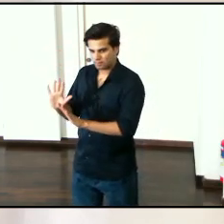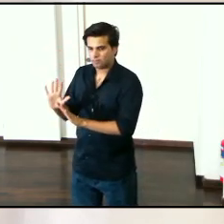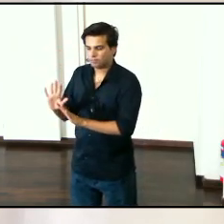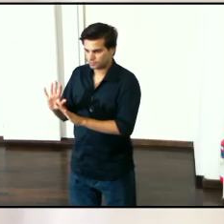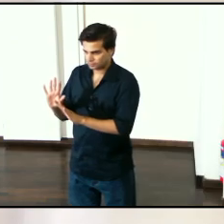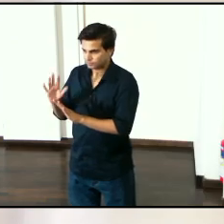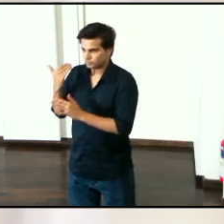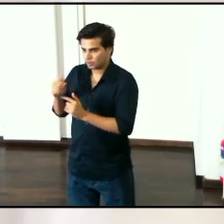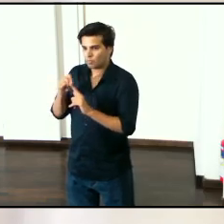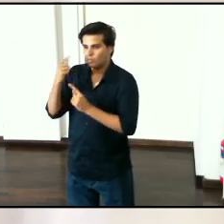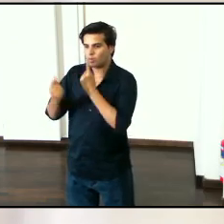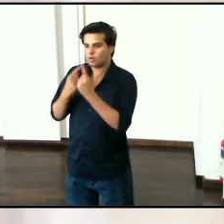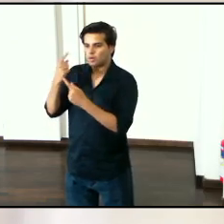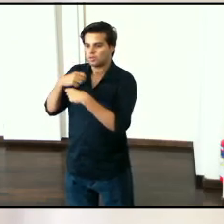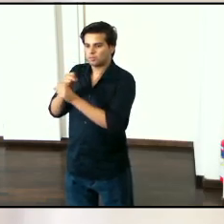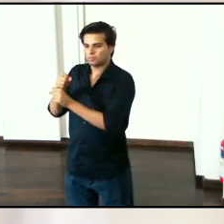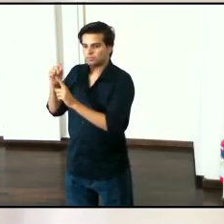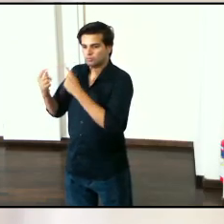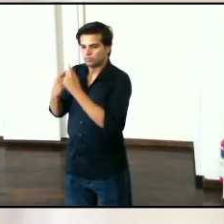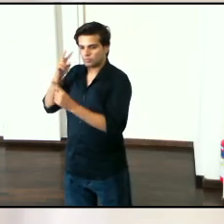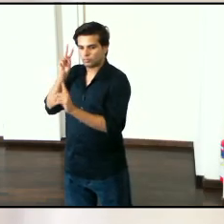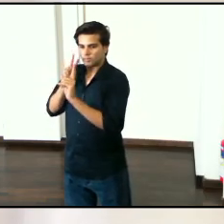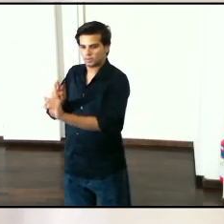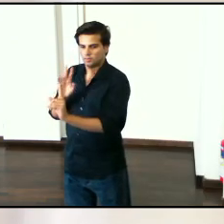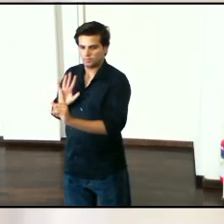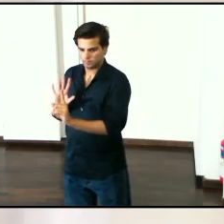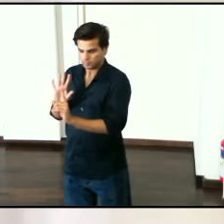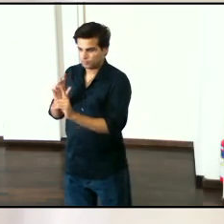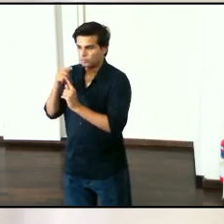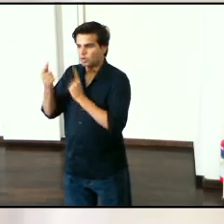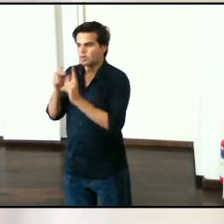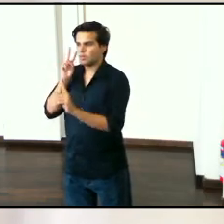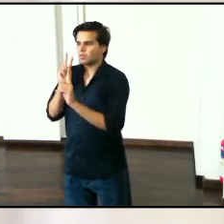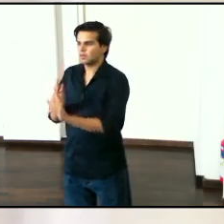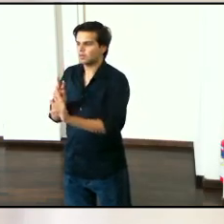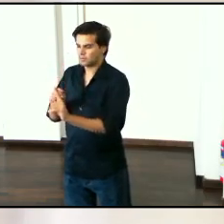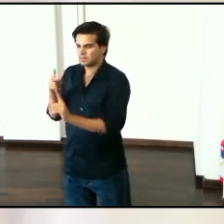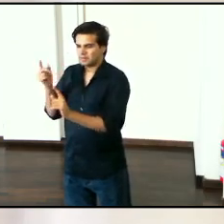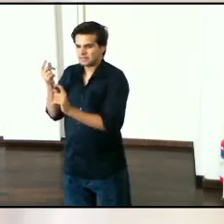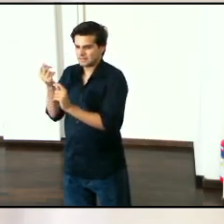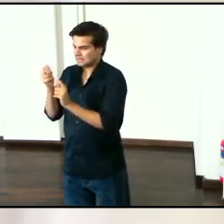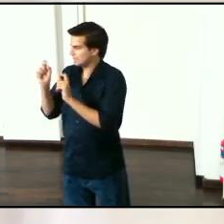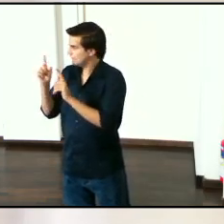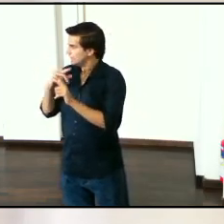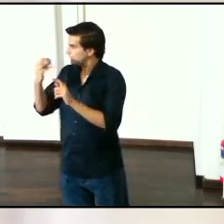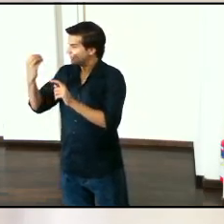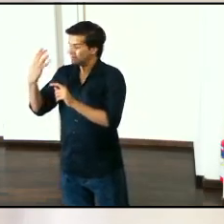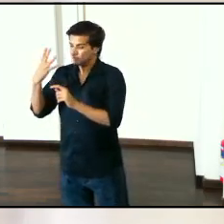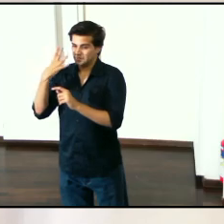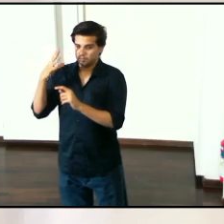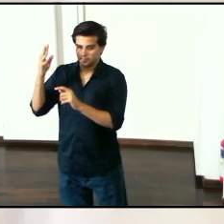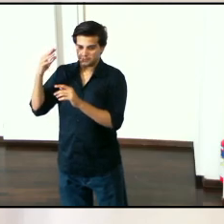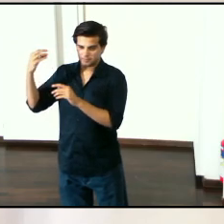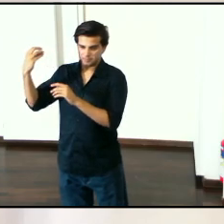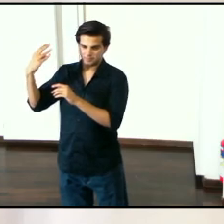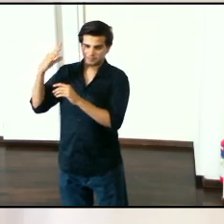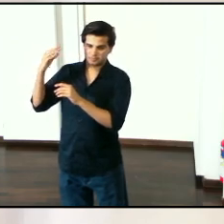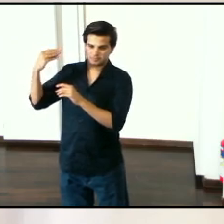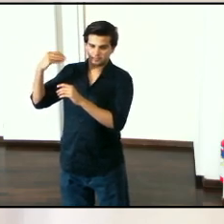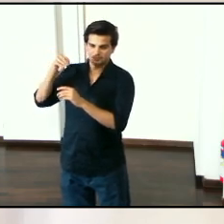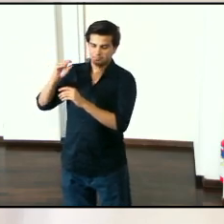at political posters here, but it's important to, I'm going to move this a bit because that light is coming into my left eye,